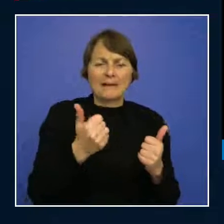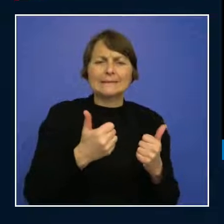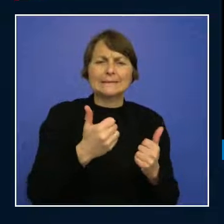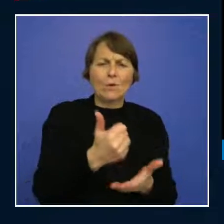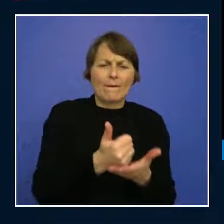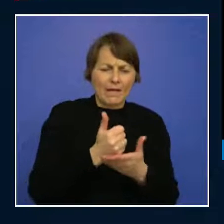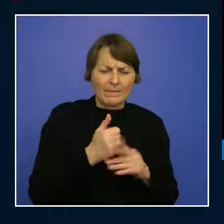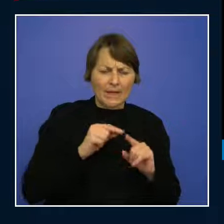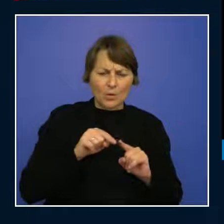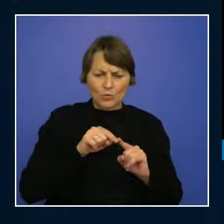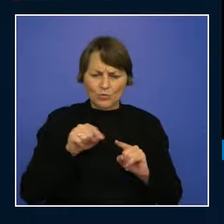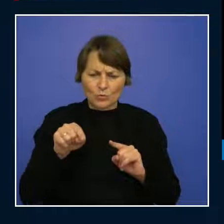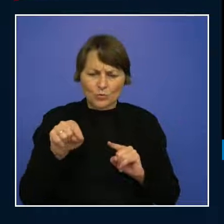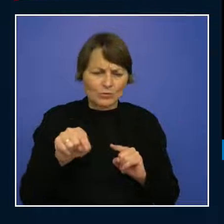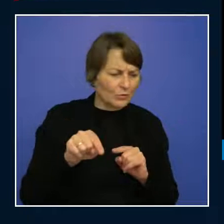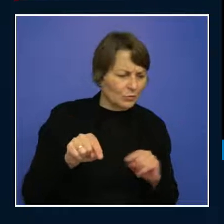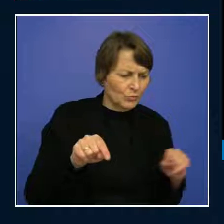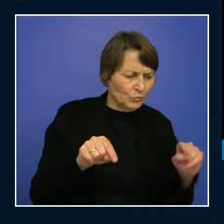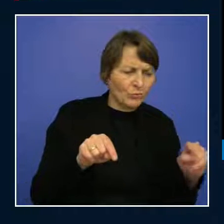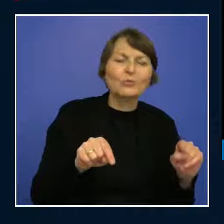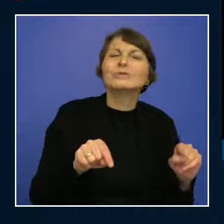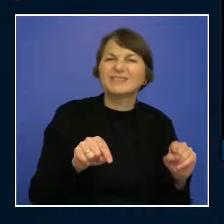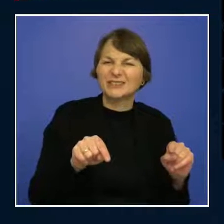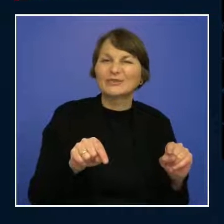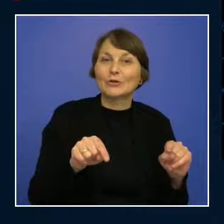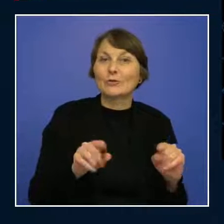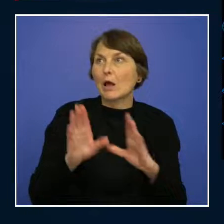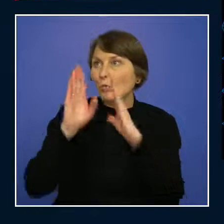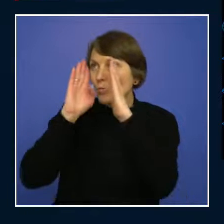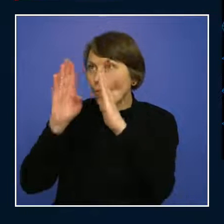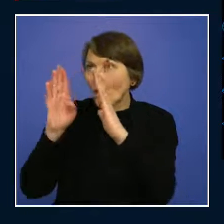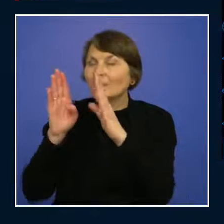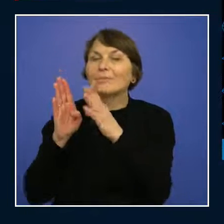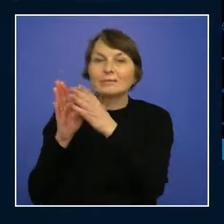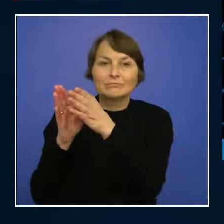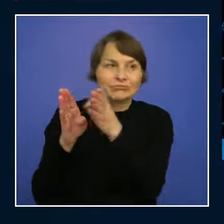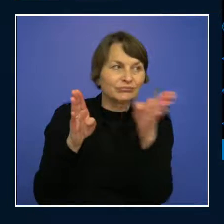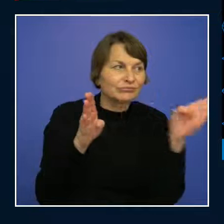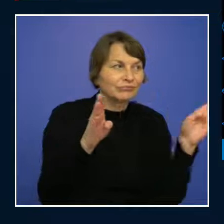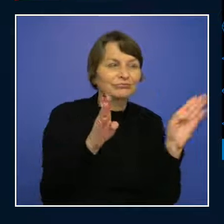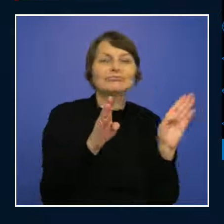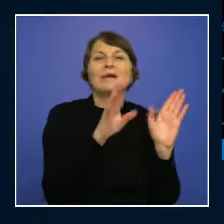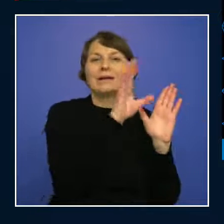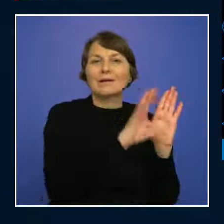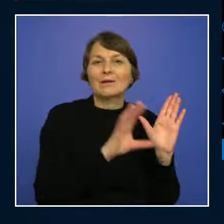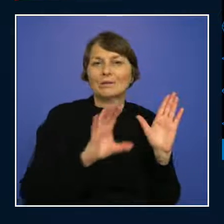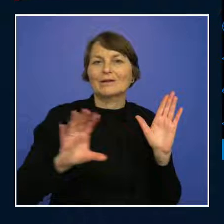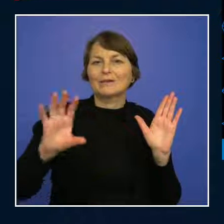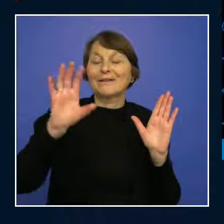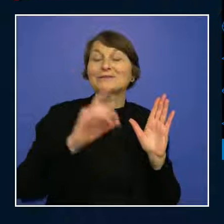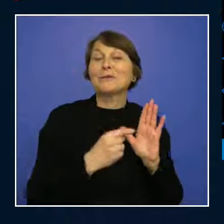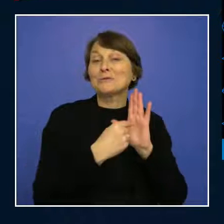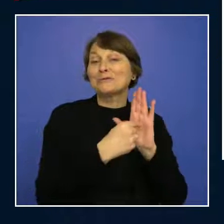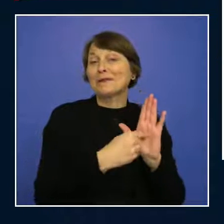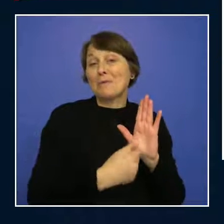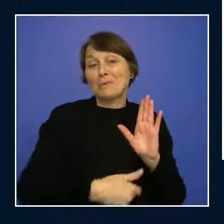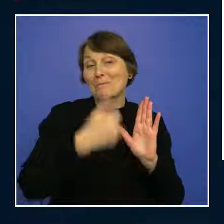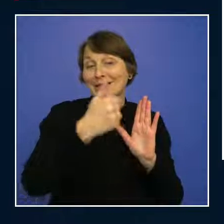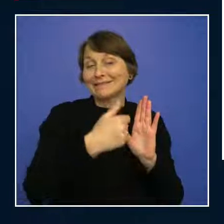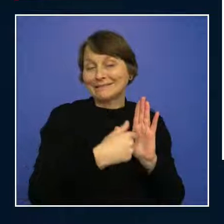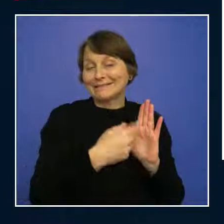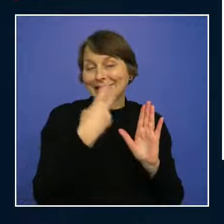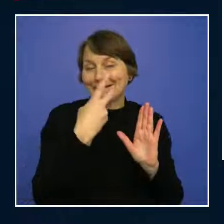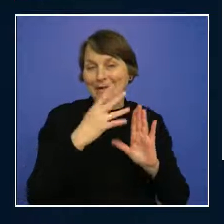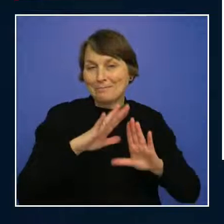that failover. Now, what I want to show you is a demo of this because I think it's most powerful if we go to a demo. So let's go